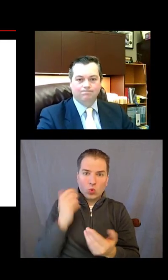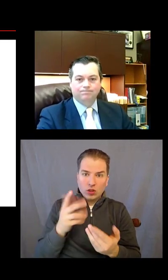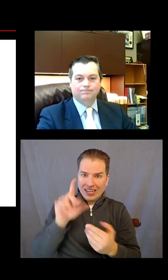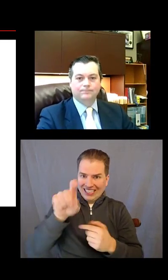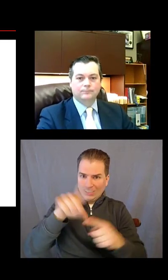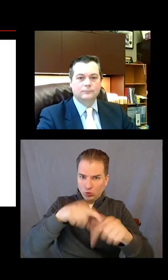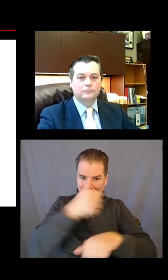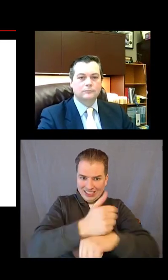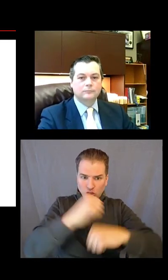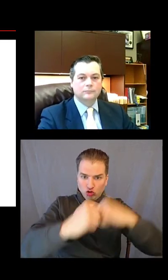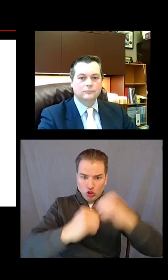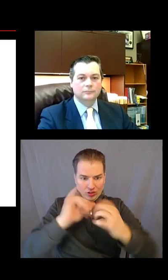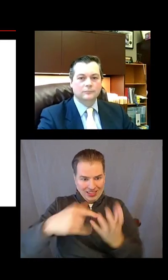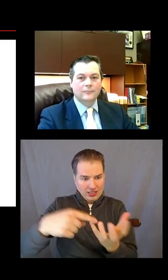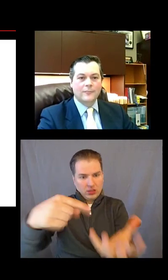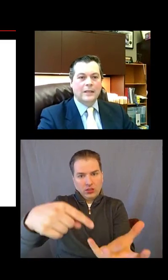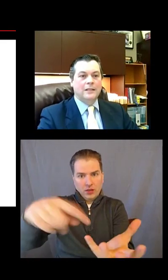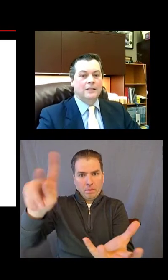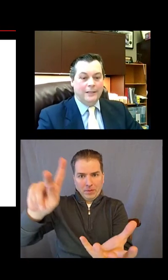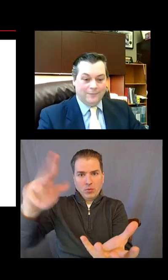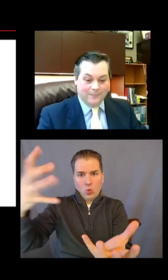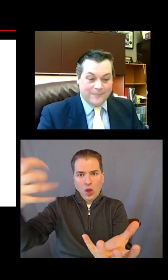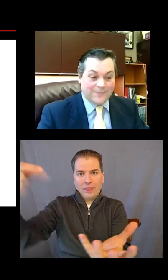with that.